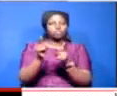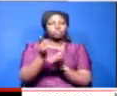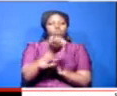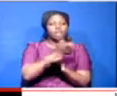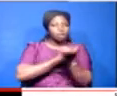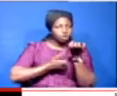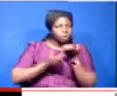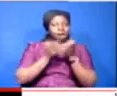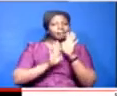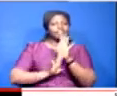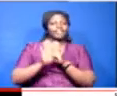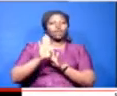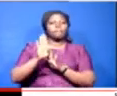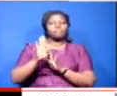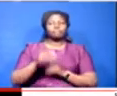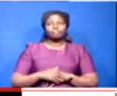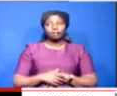upande